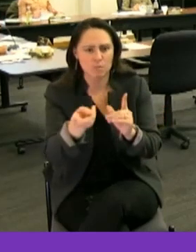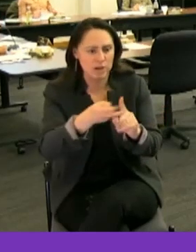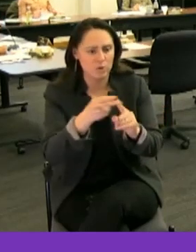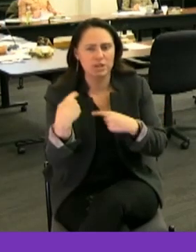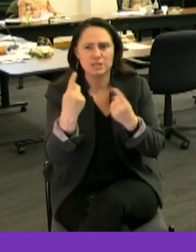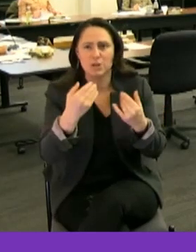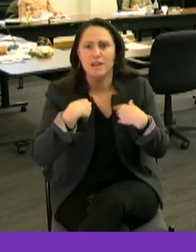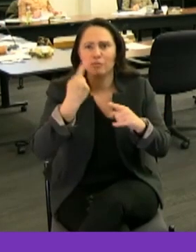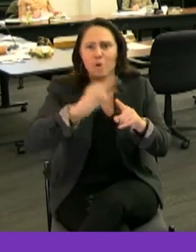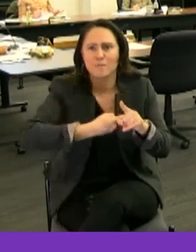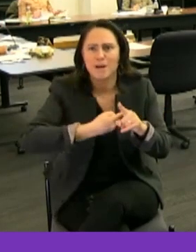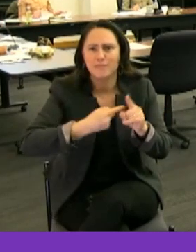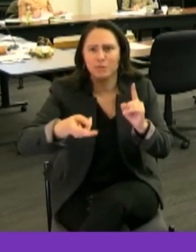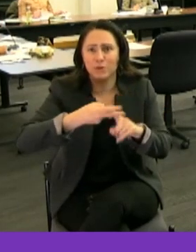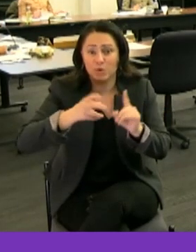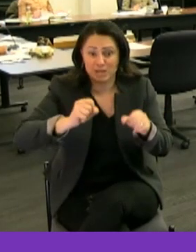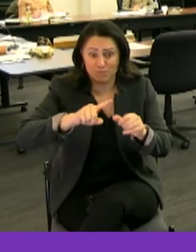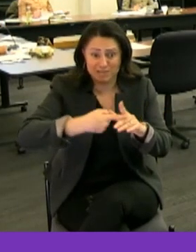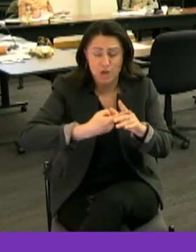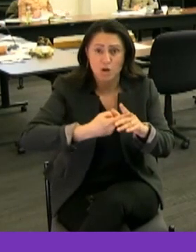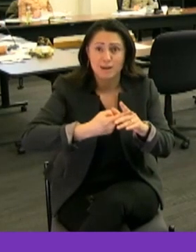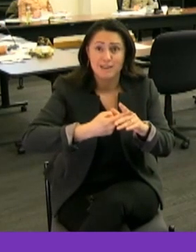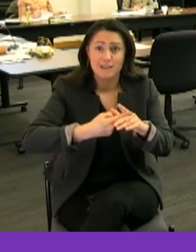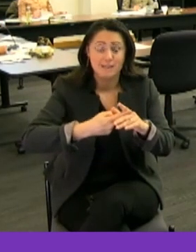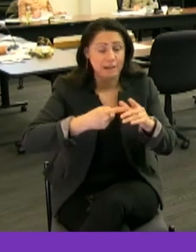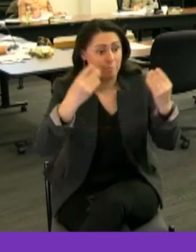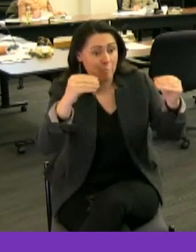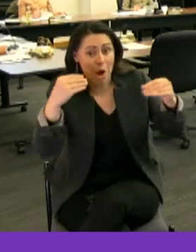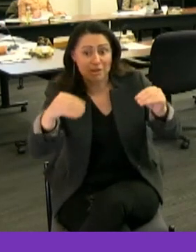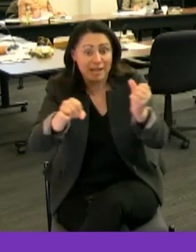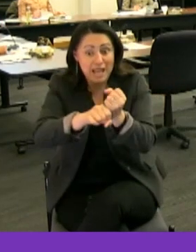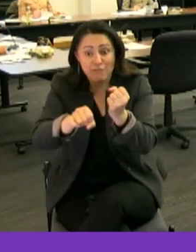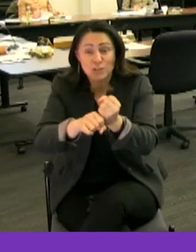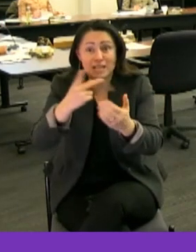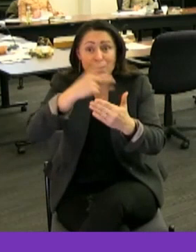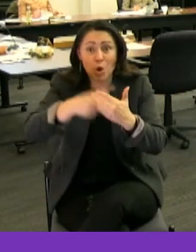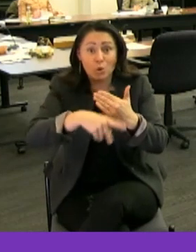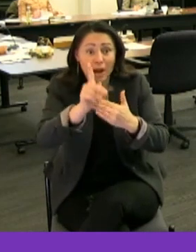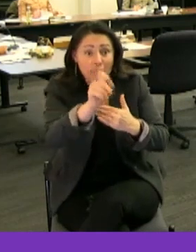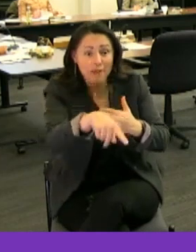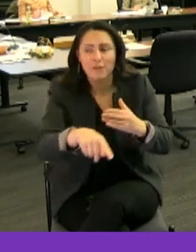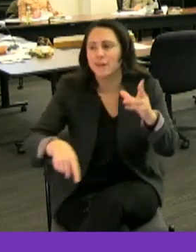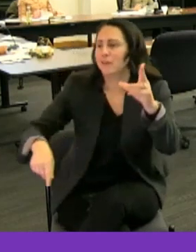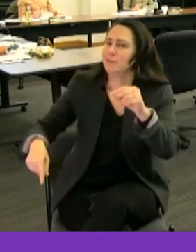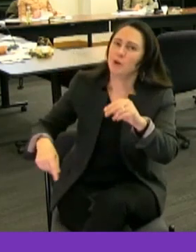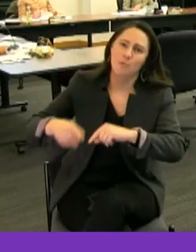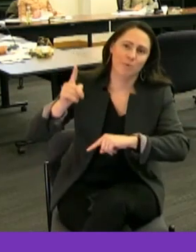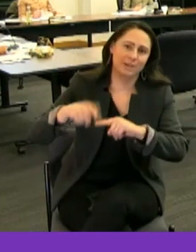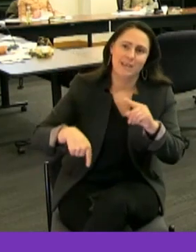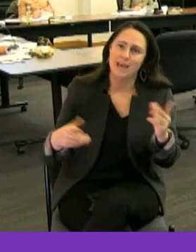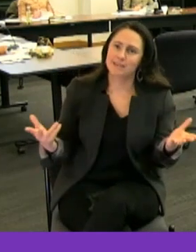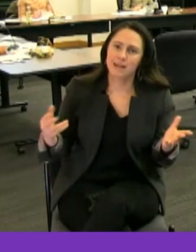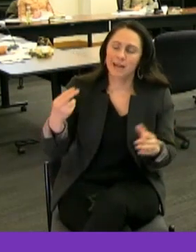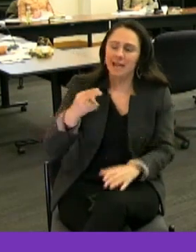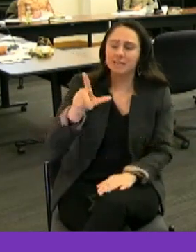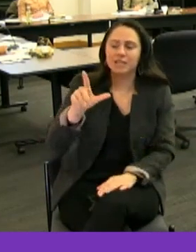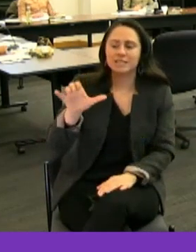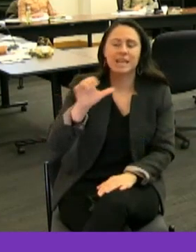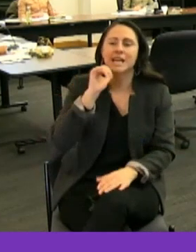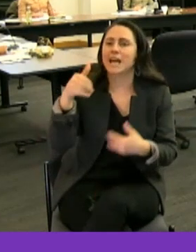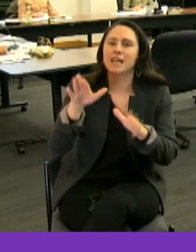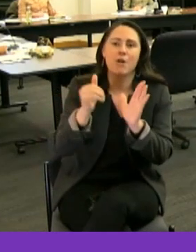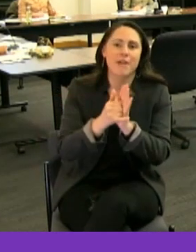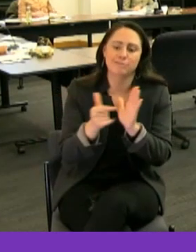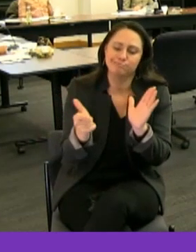have a month to recruit. Can we start marketing the program? No, we can't even do that. Oh, wow. HLC does not allow